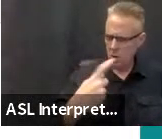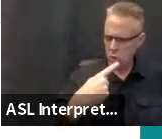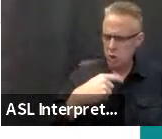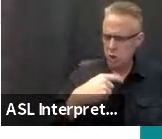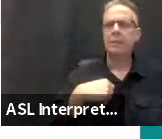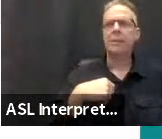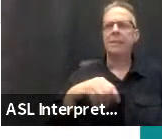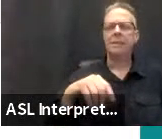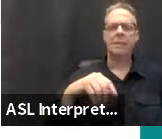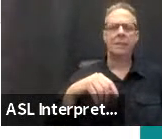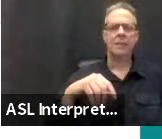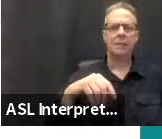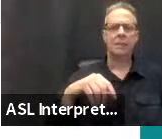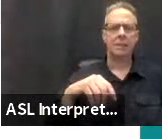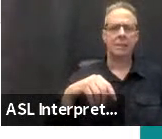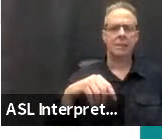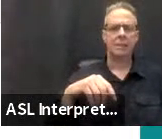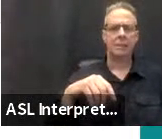isn't a